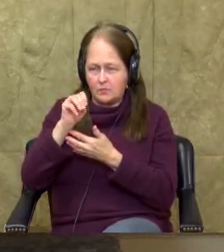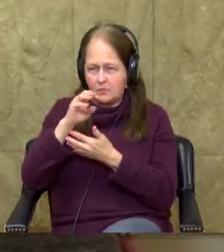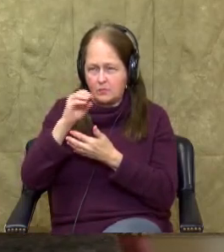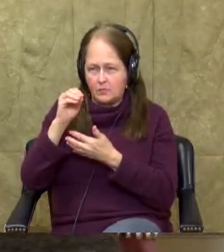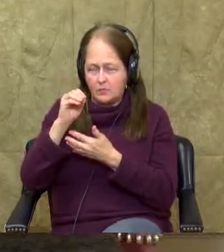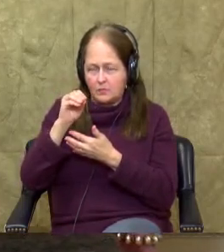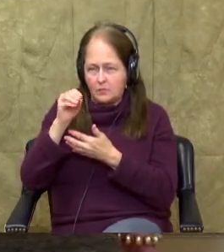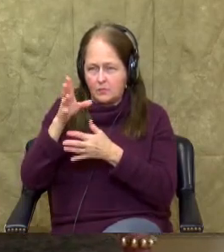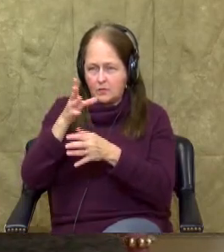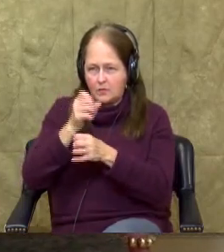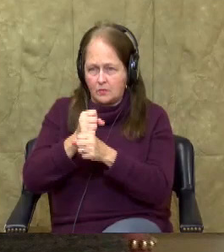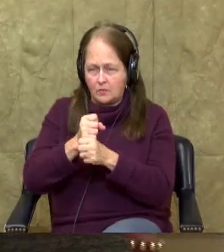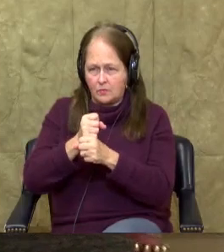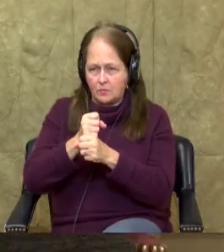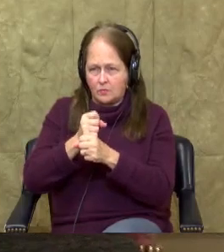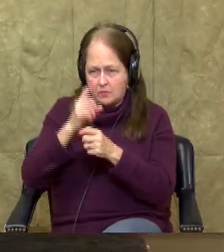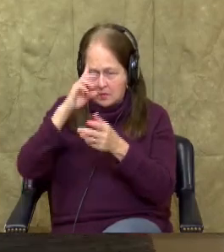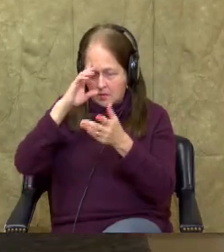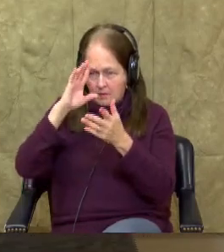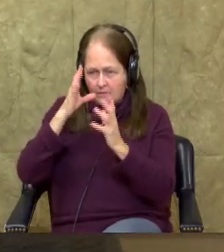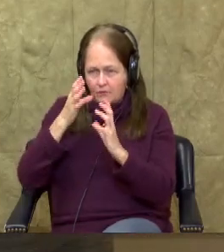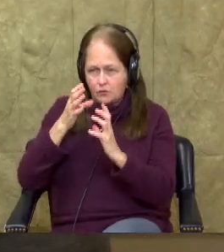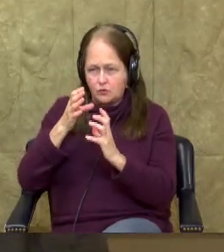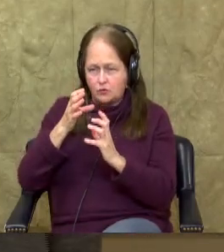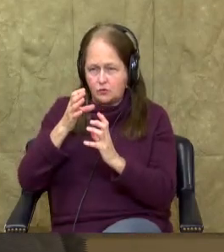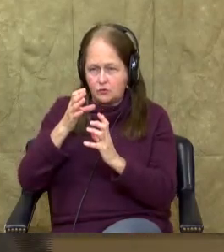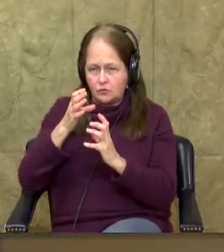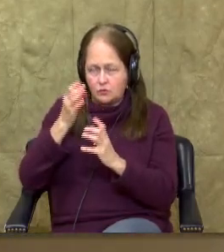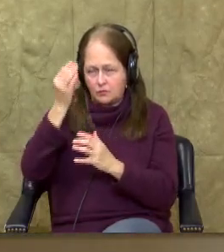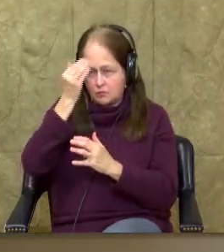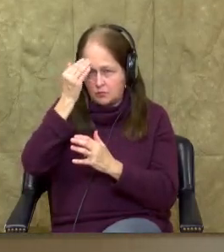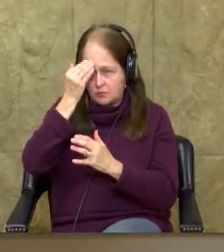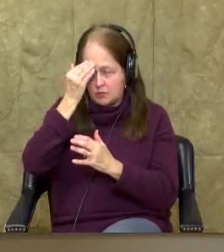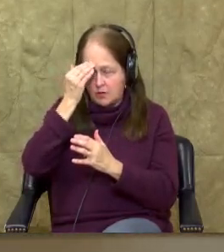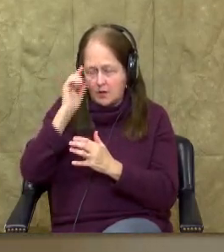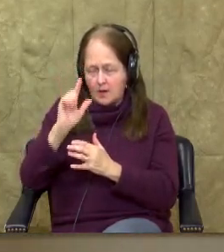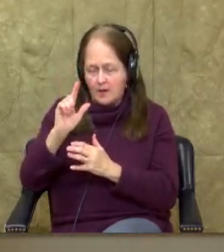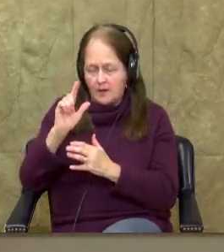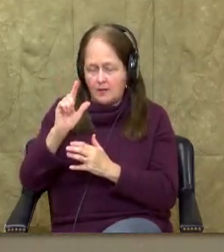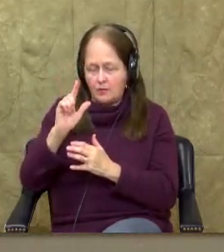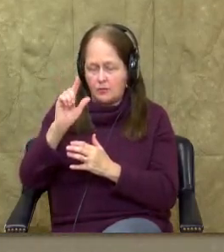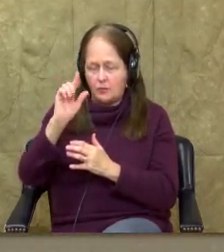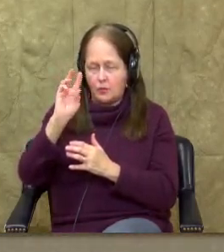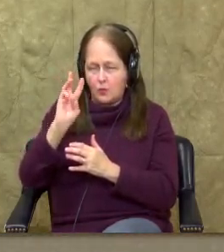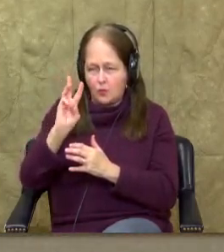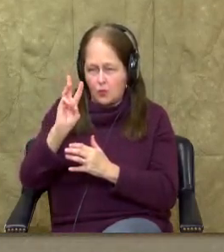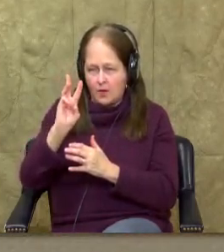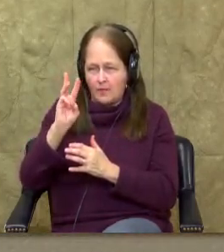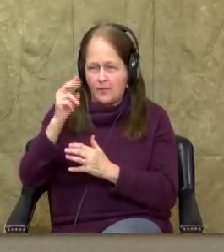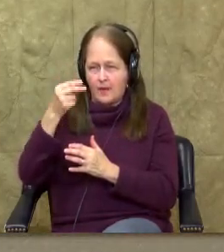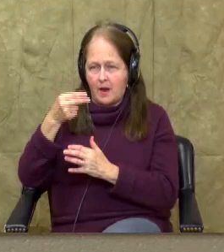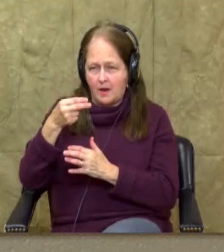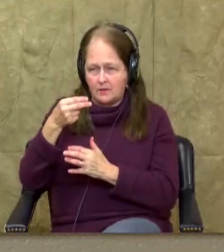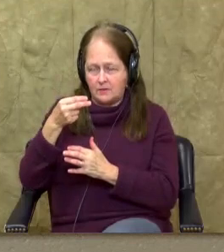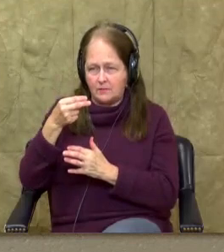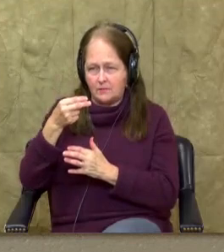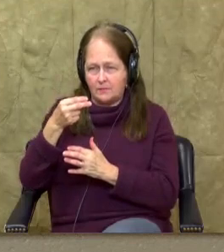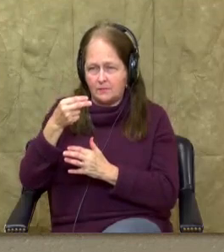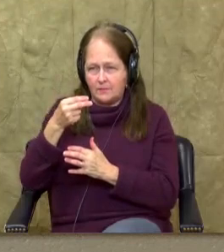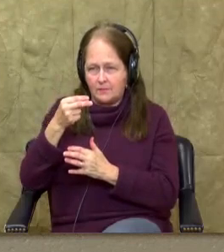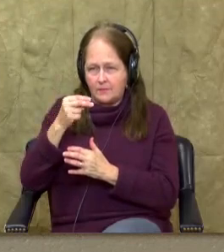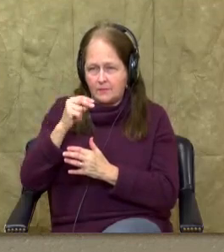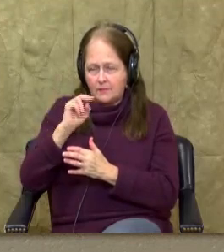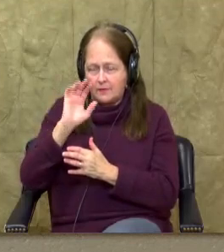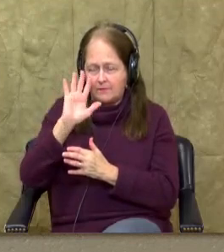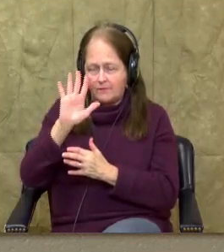And if you get them confused, we really want you to know the length, the width, and the height. But on this one, the reason I'm saying